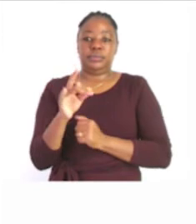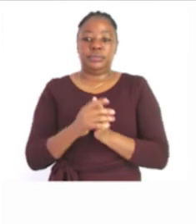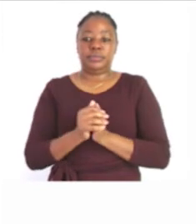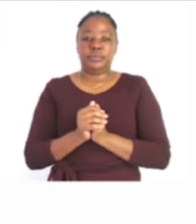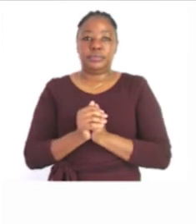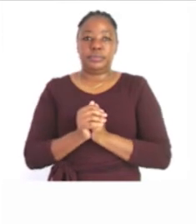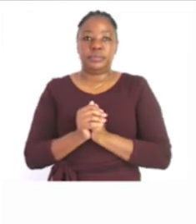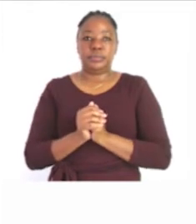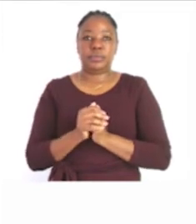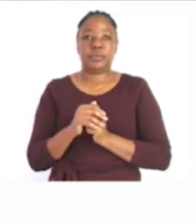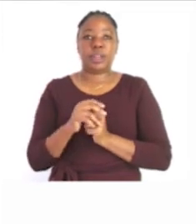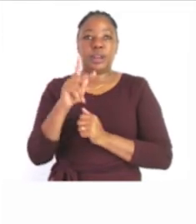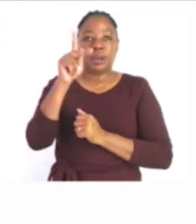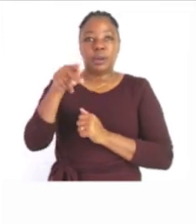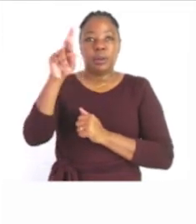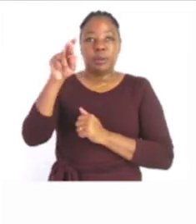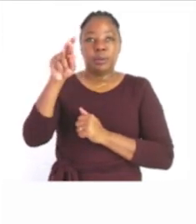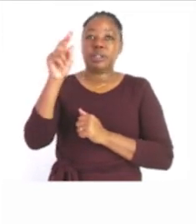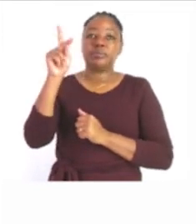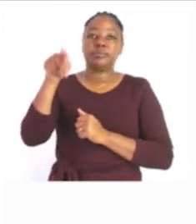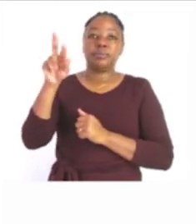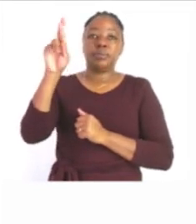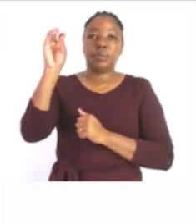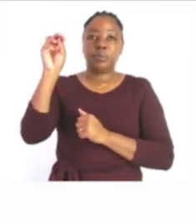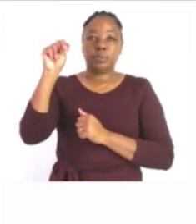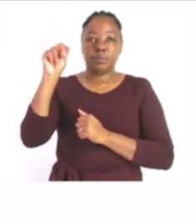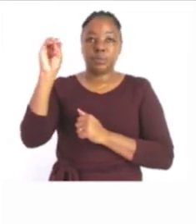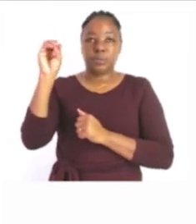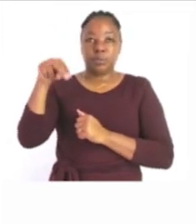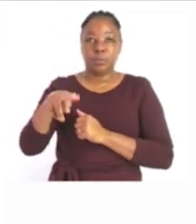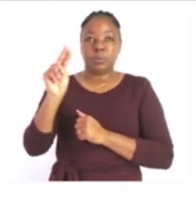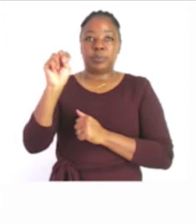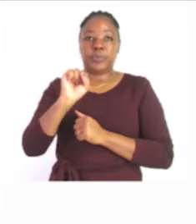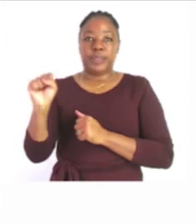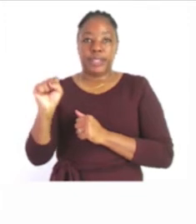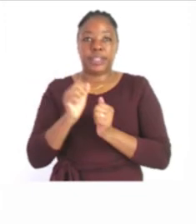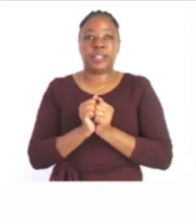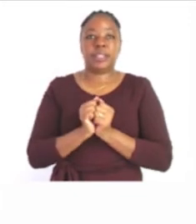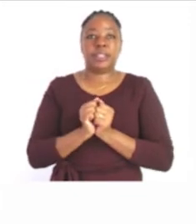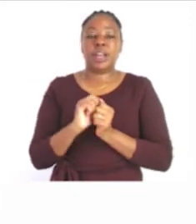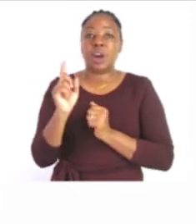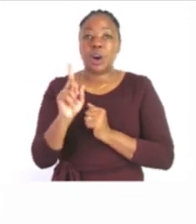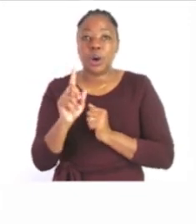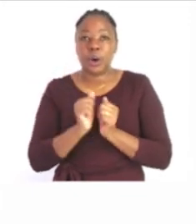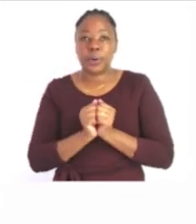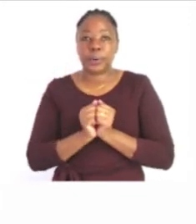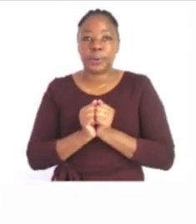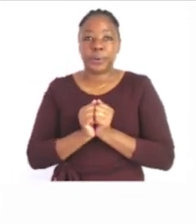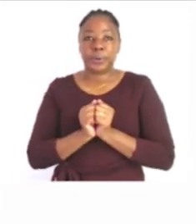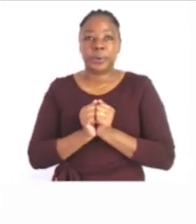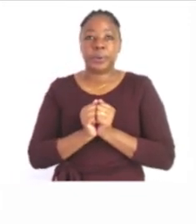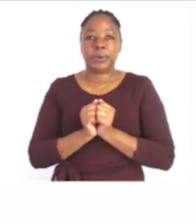have pronouns. Now, there is nouns and there are pronouns. What we were dealing with before are